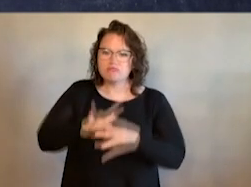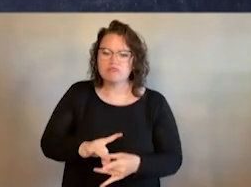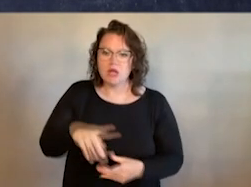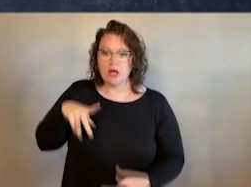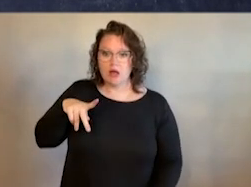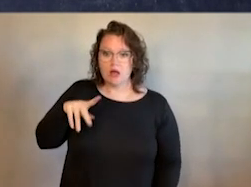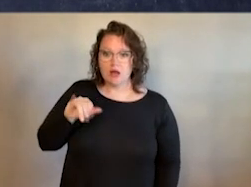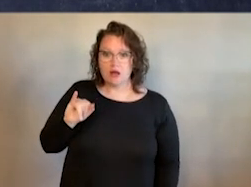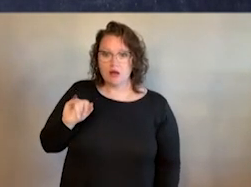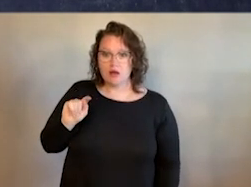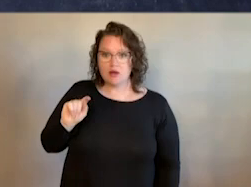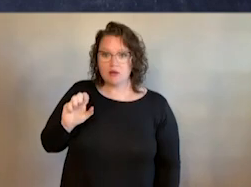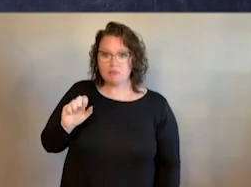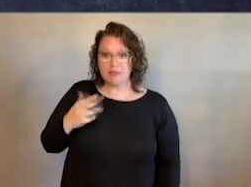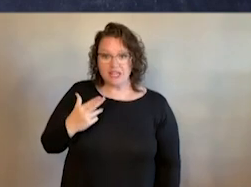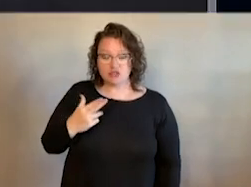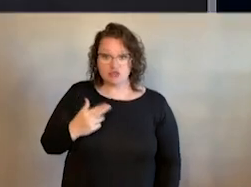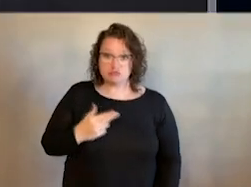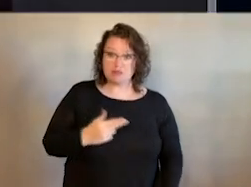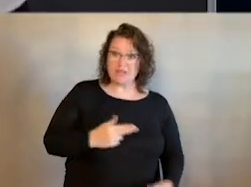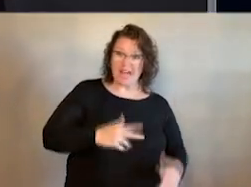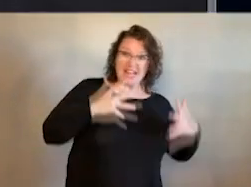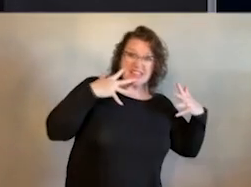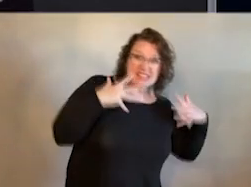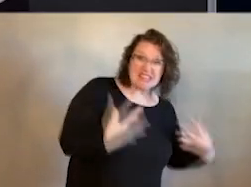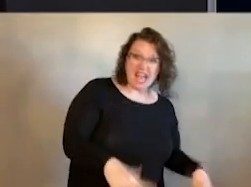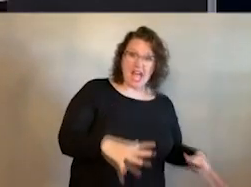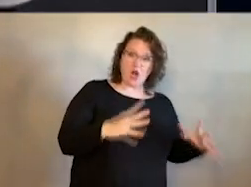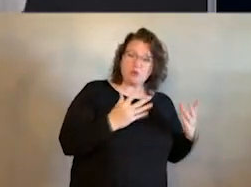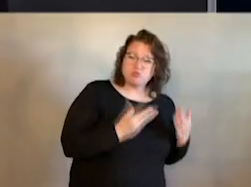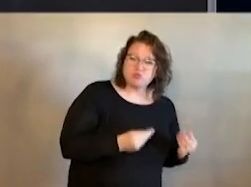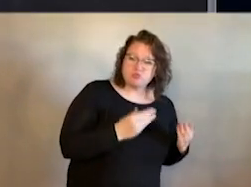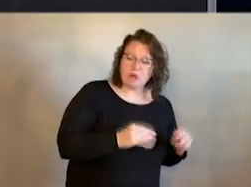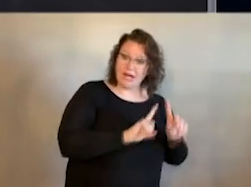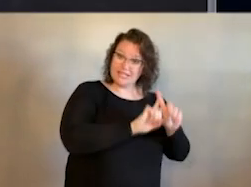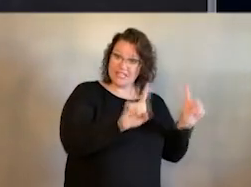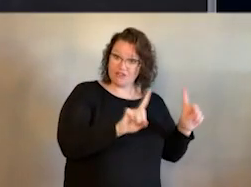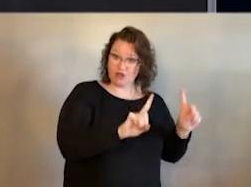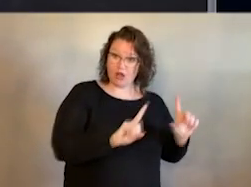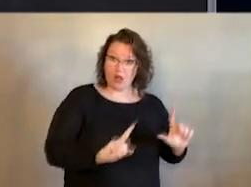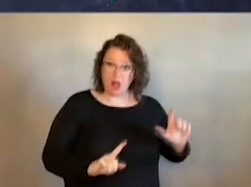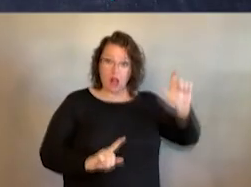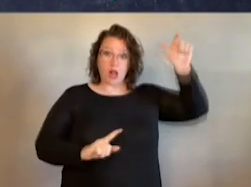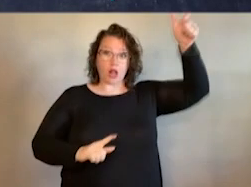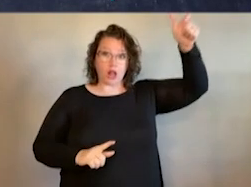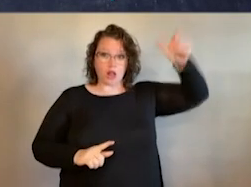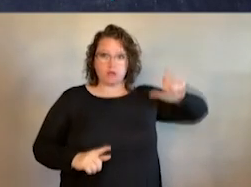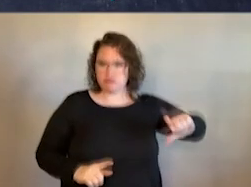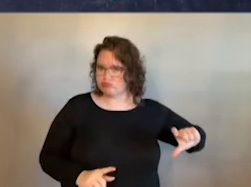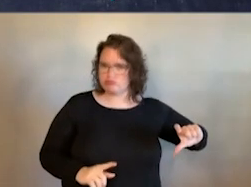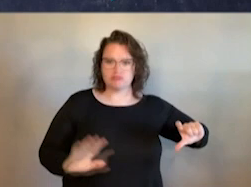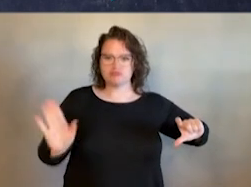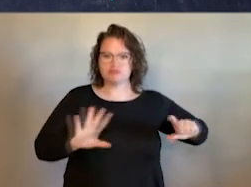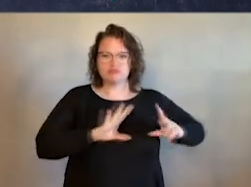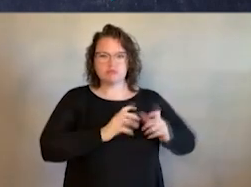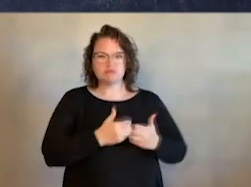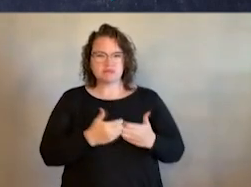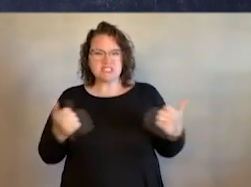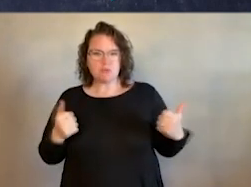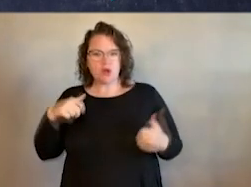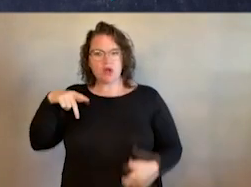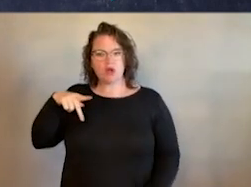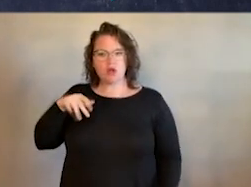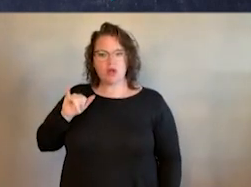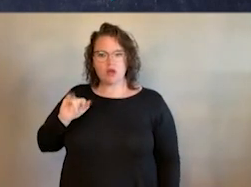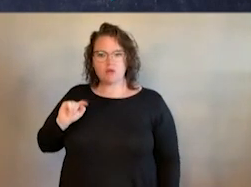don't get high and low mixed up with loud and soft. Just because you turn the volume up high when you hear your favorite song doesn't mean you are changing the pitch.